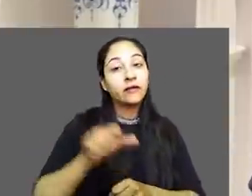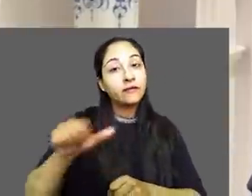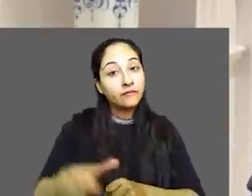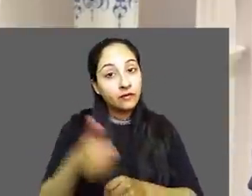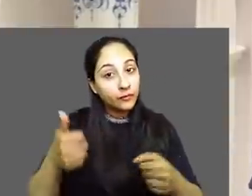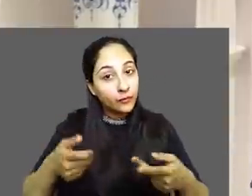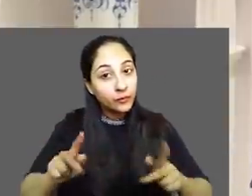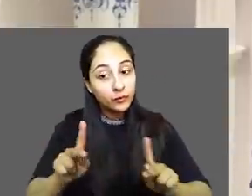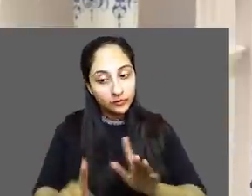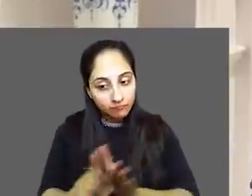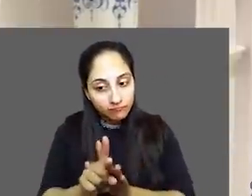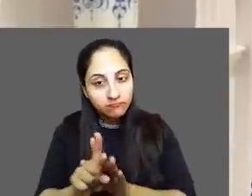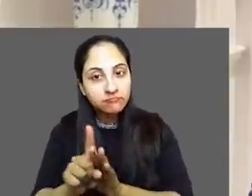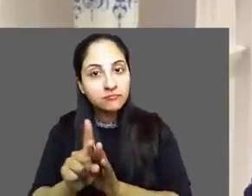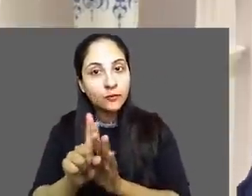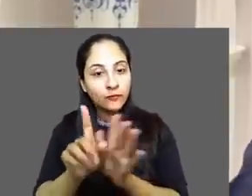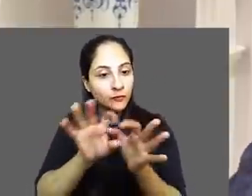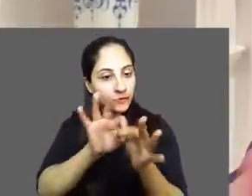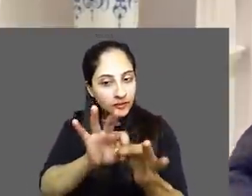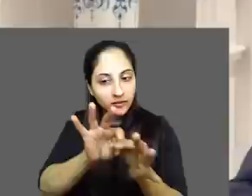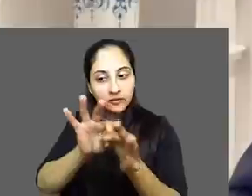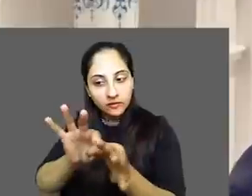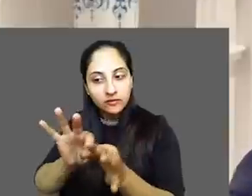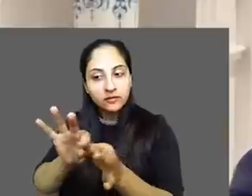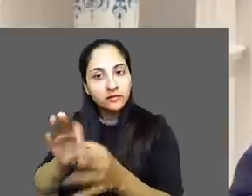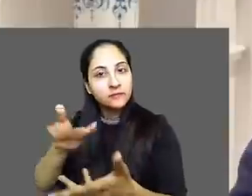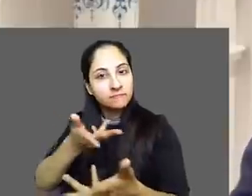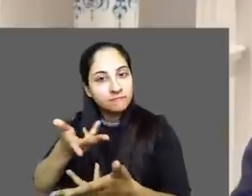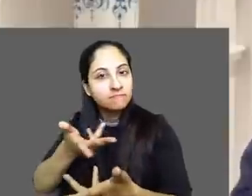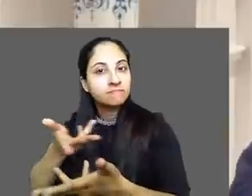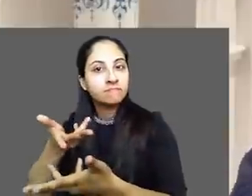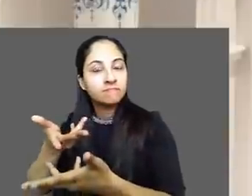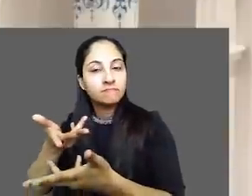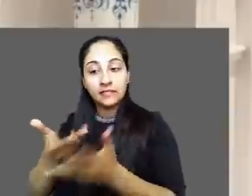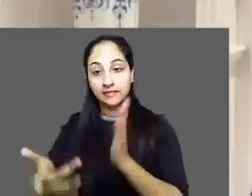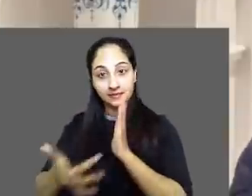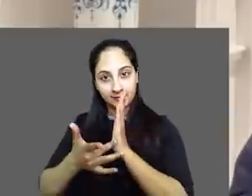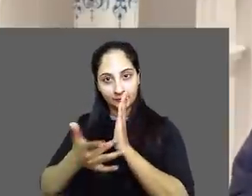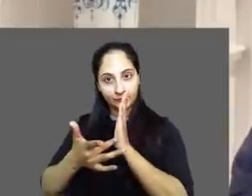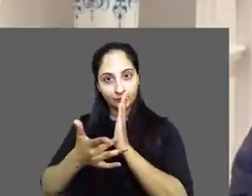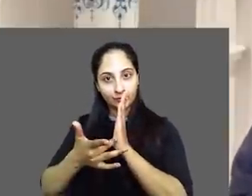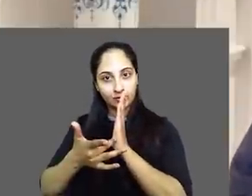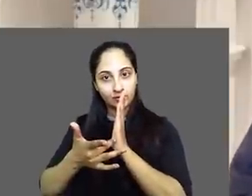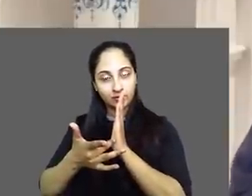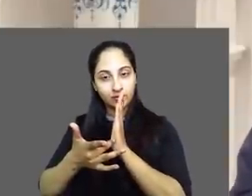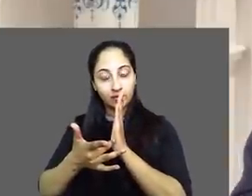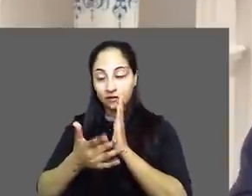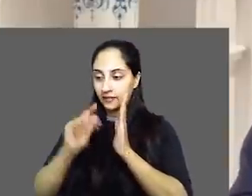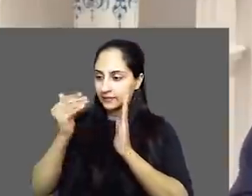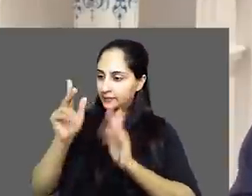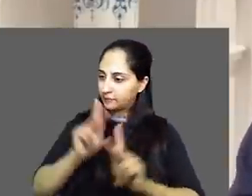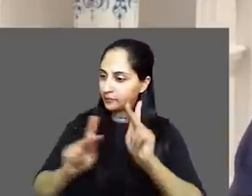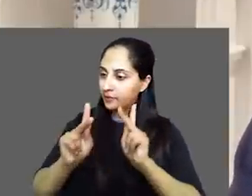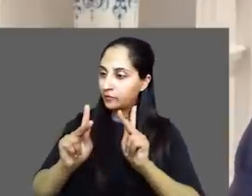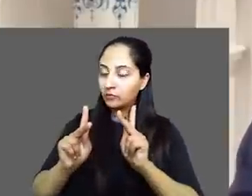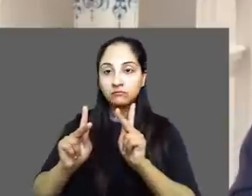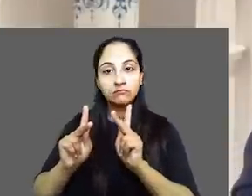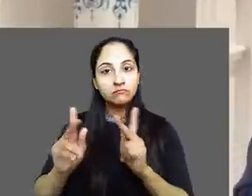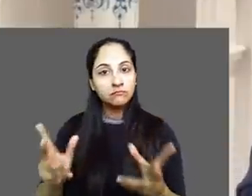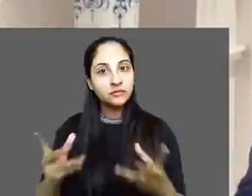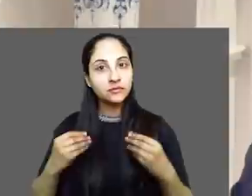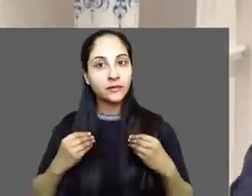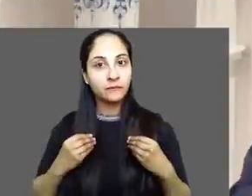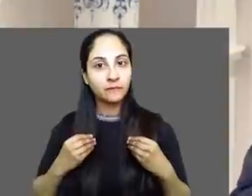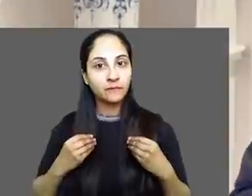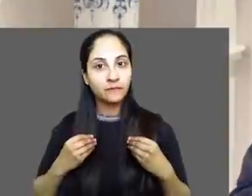know, things are not going to go back to the historic ways of doing things, that, you know, connectivity is available in different ways. We